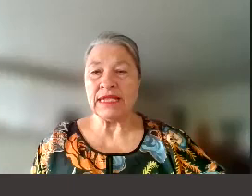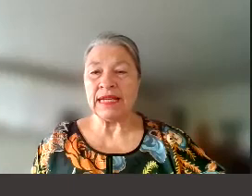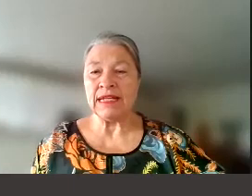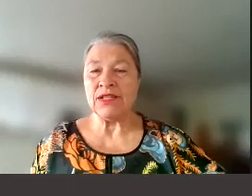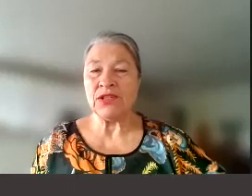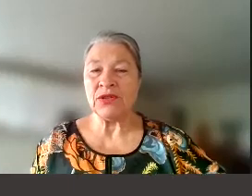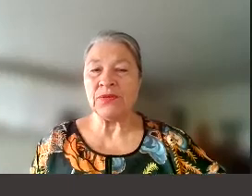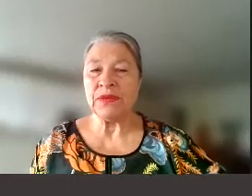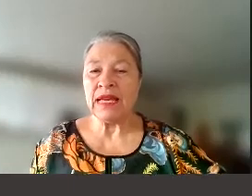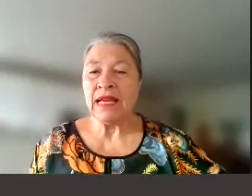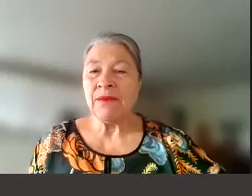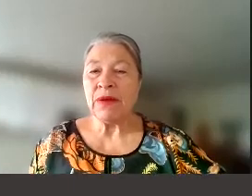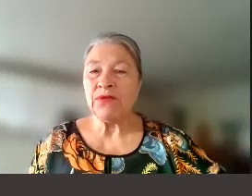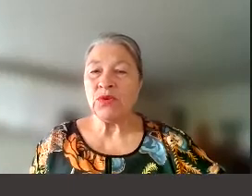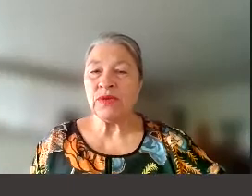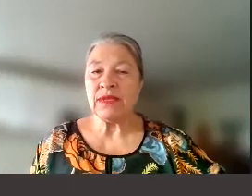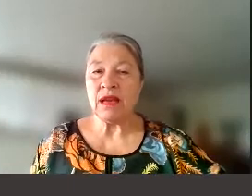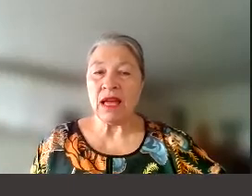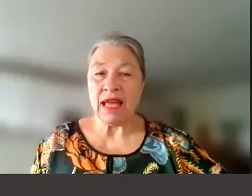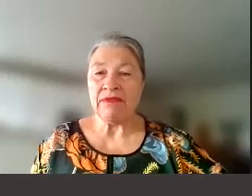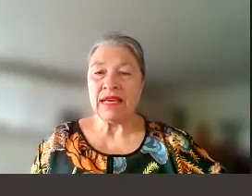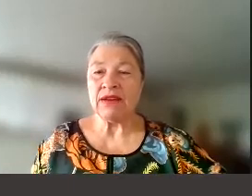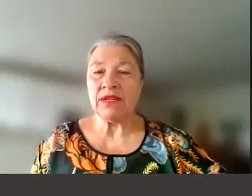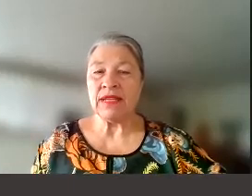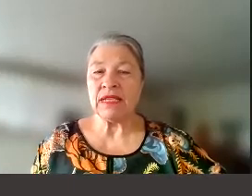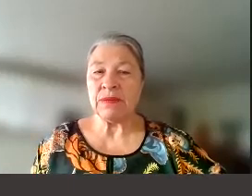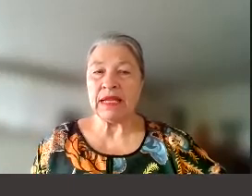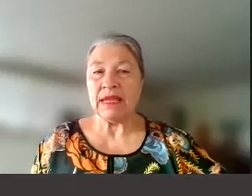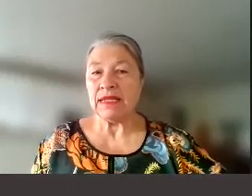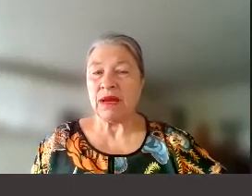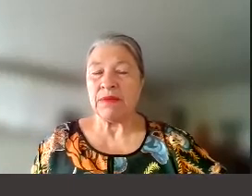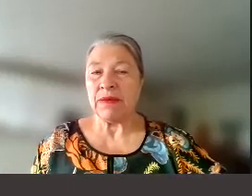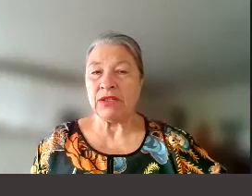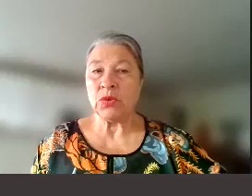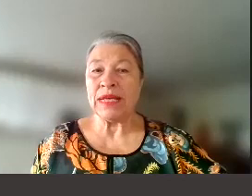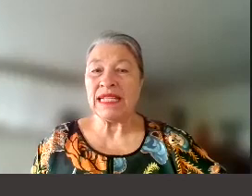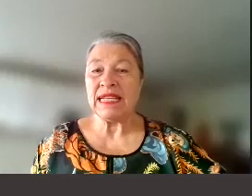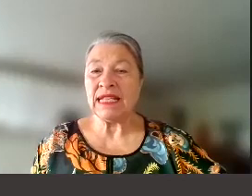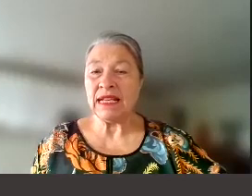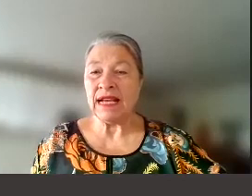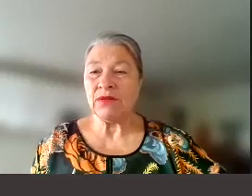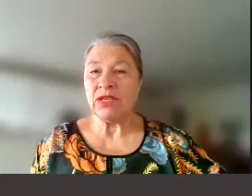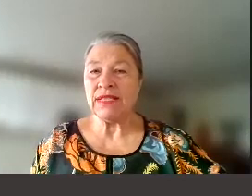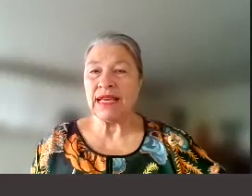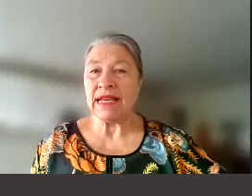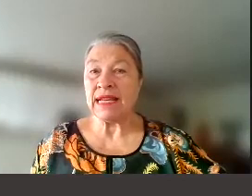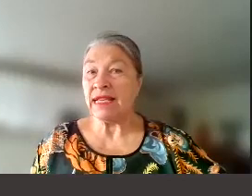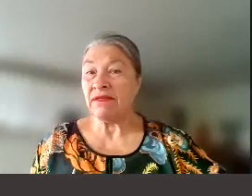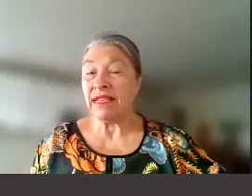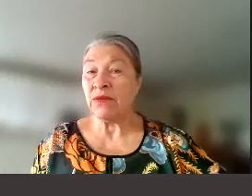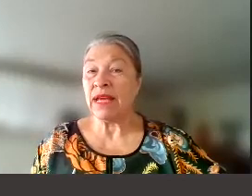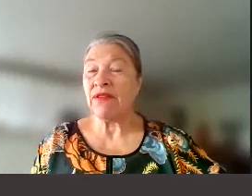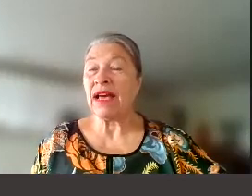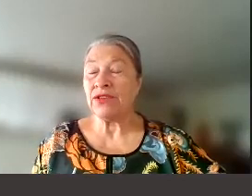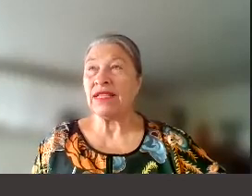was translated into. But of course, I haven't counted these, but this might be about 20 languages. And as